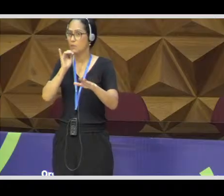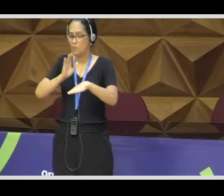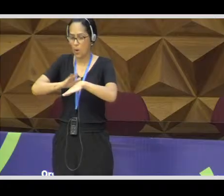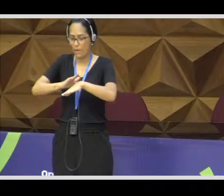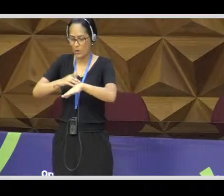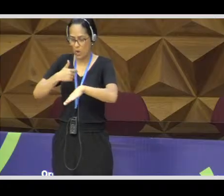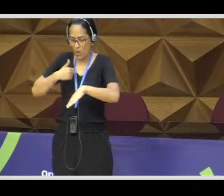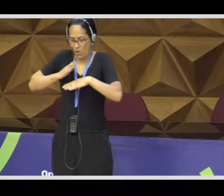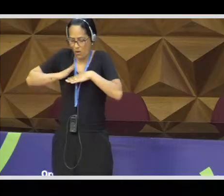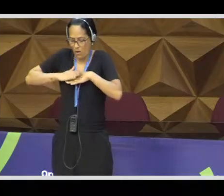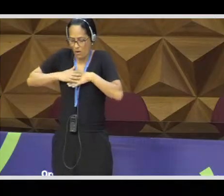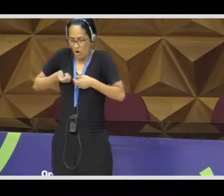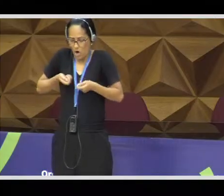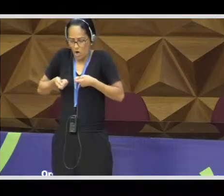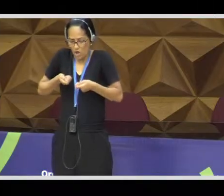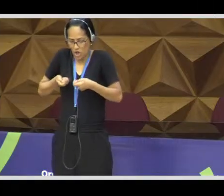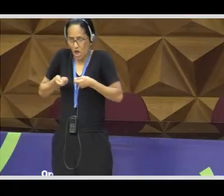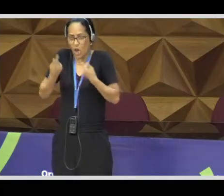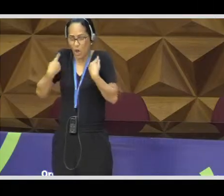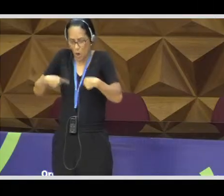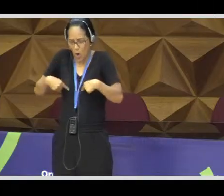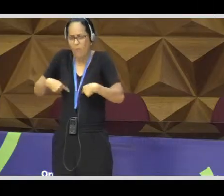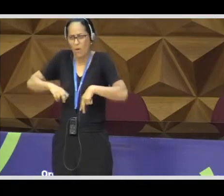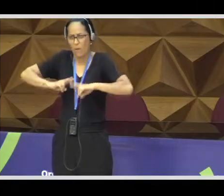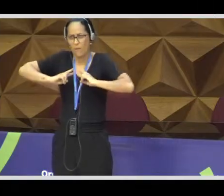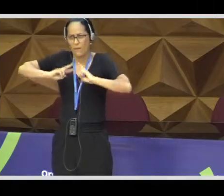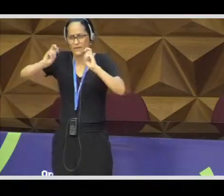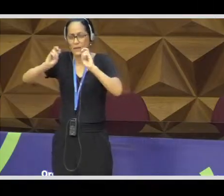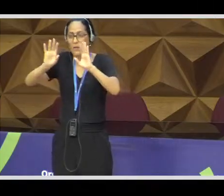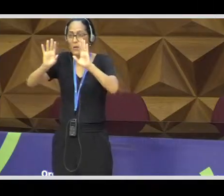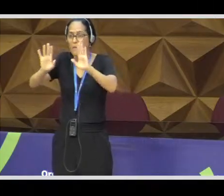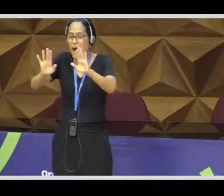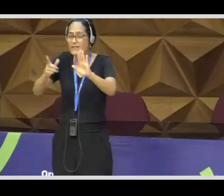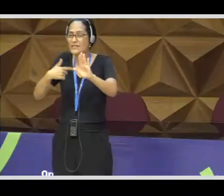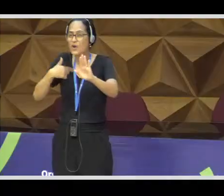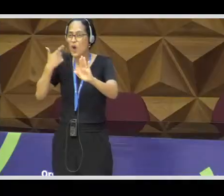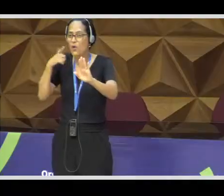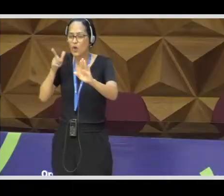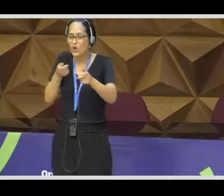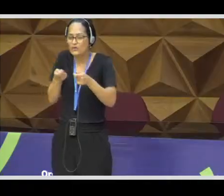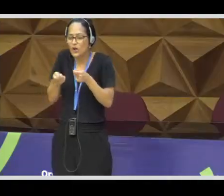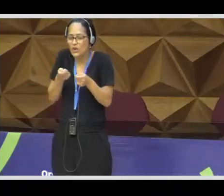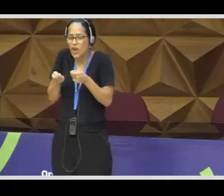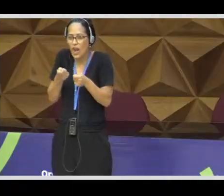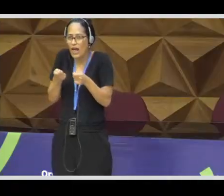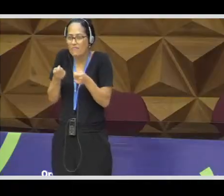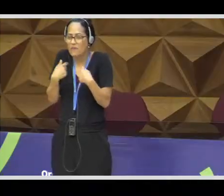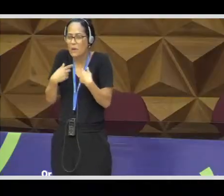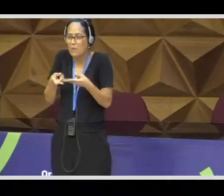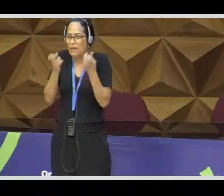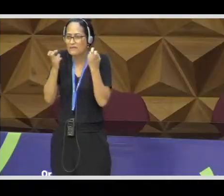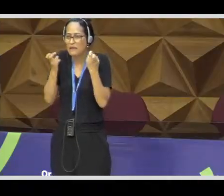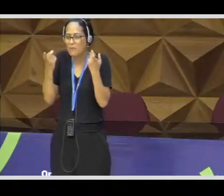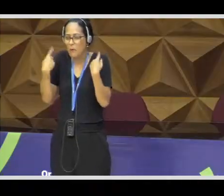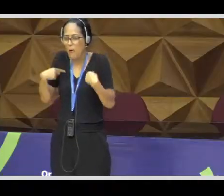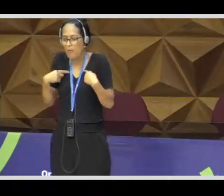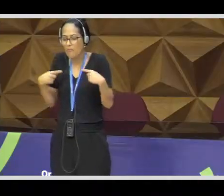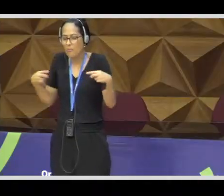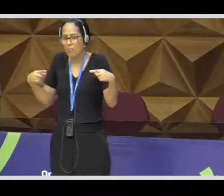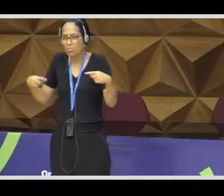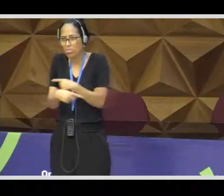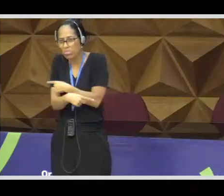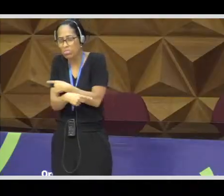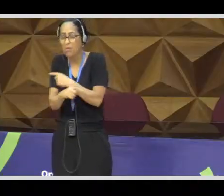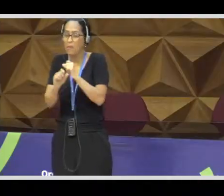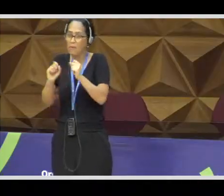moving passively, it turns out you have much less understanding of what your body is doing. In fact, we can rotate you the opposite way